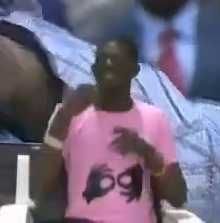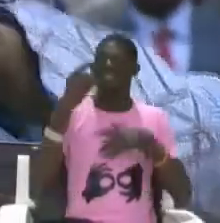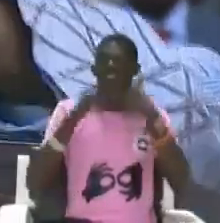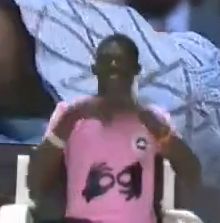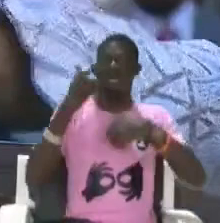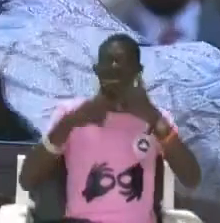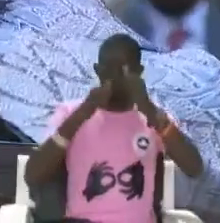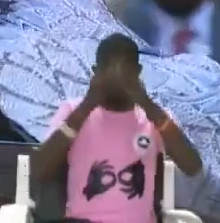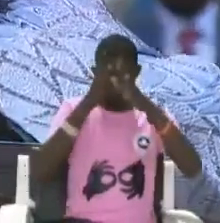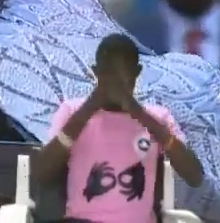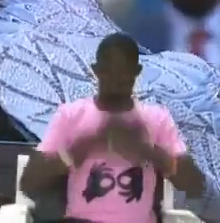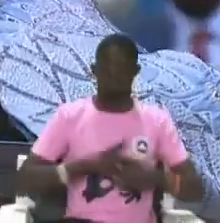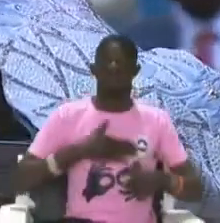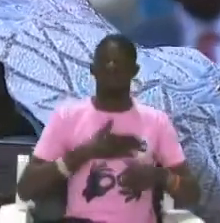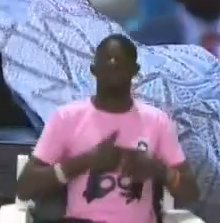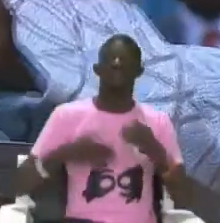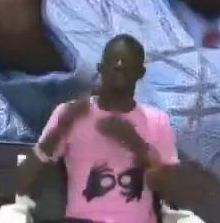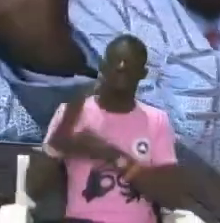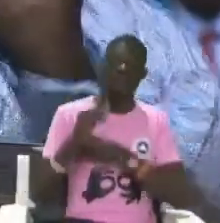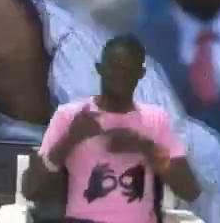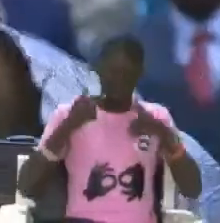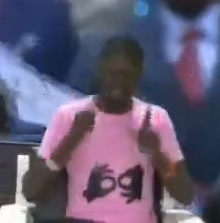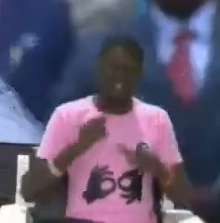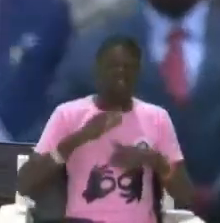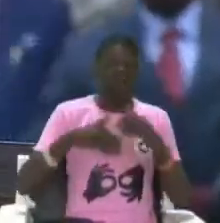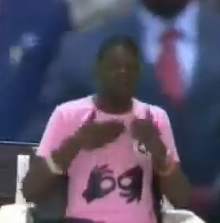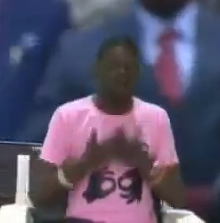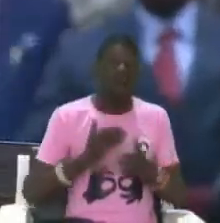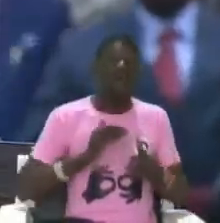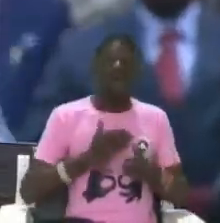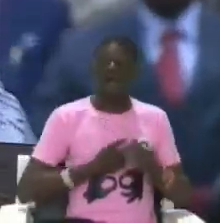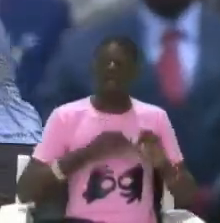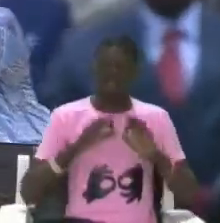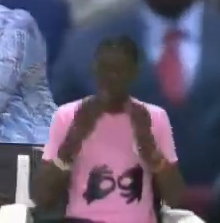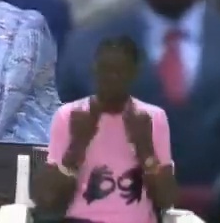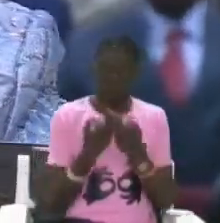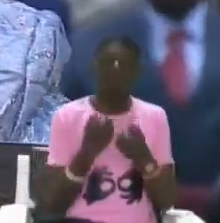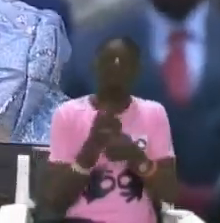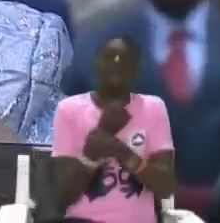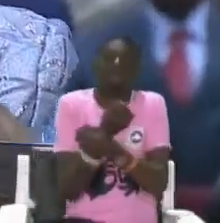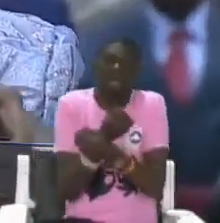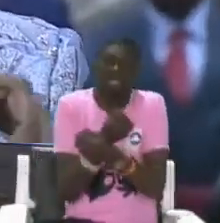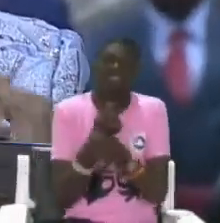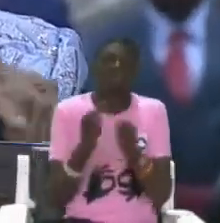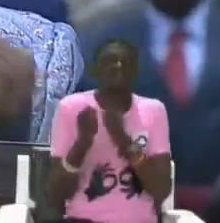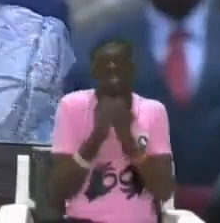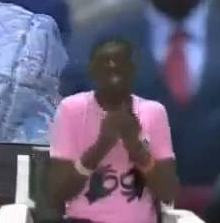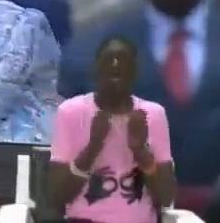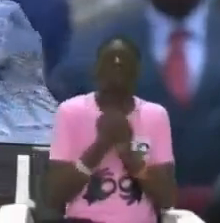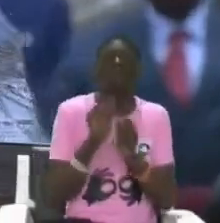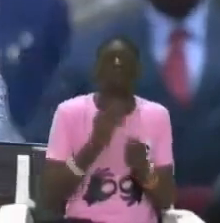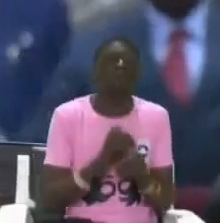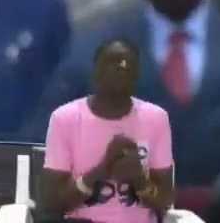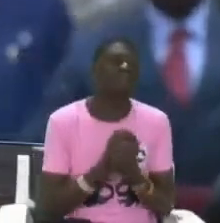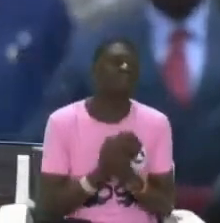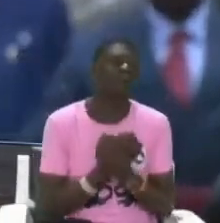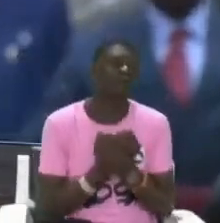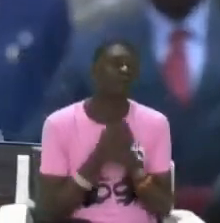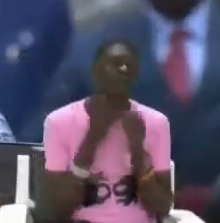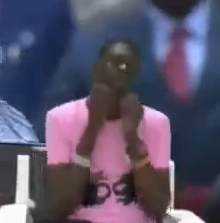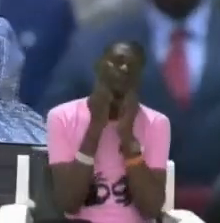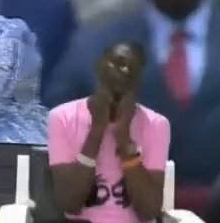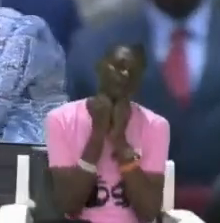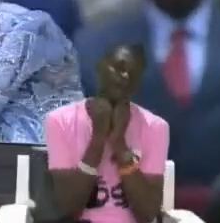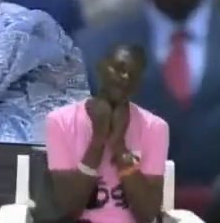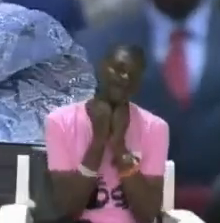please, Lord, let all our families be bound together with your love, with your cord of unity,